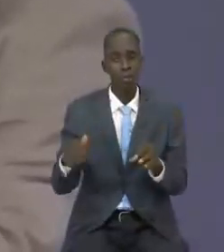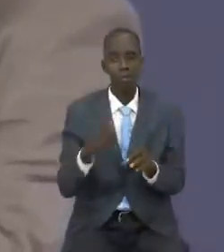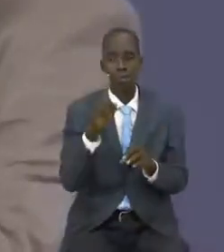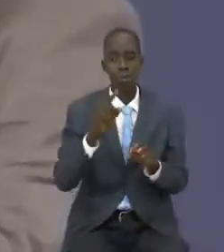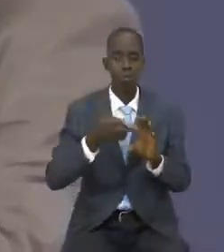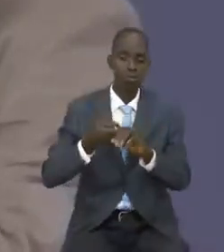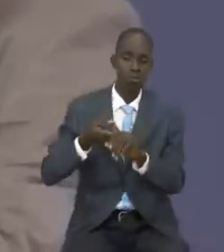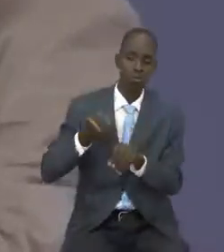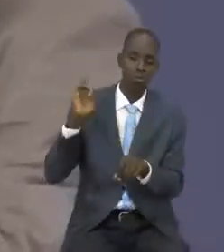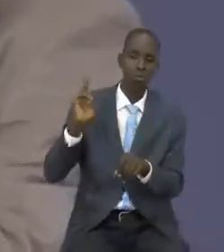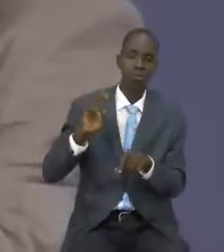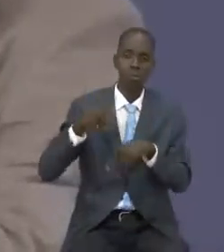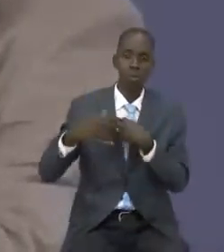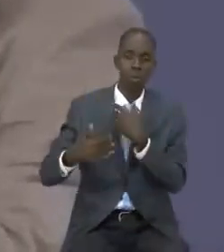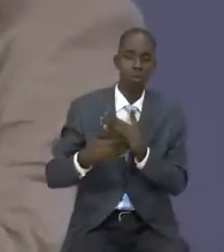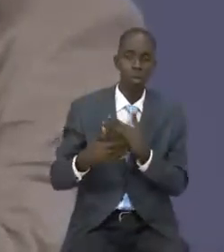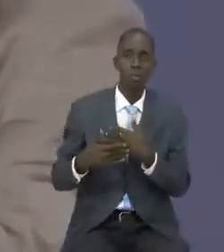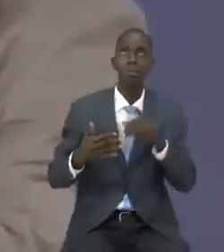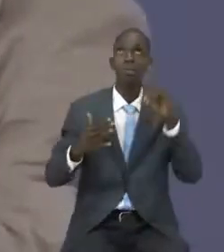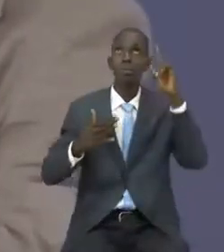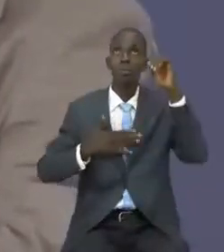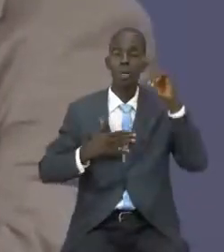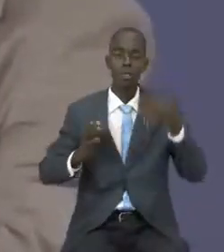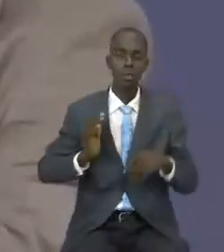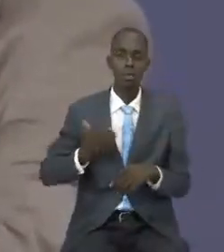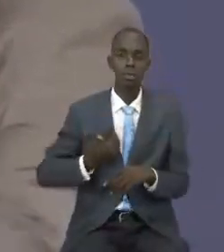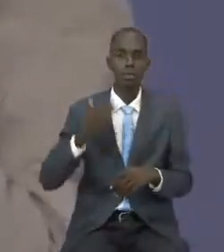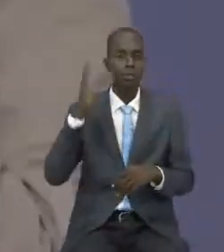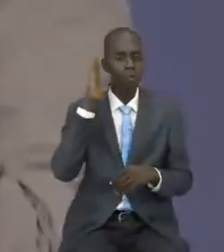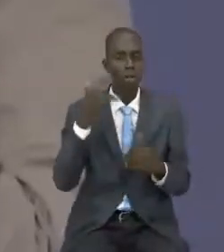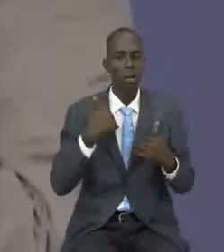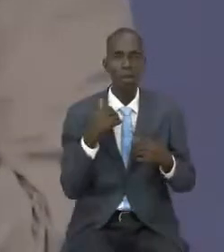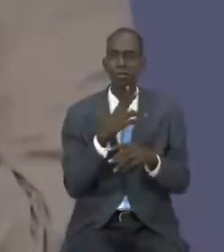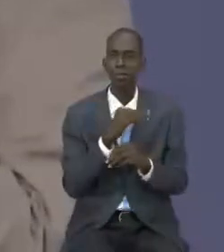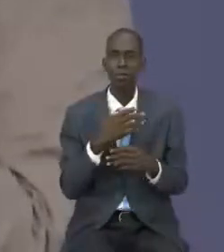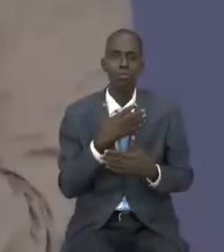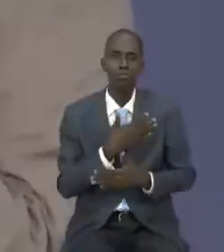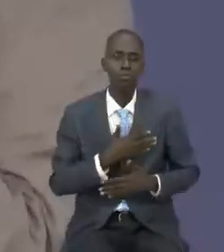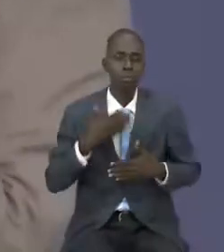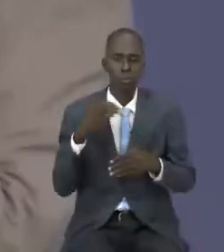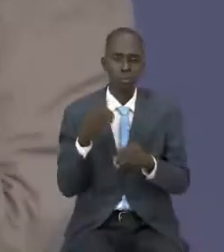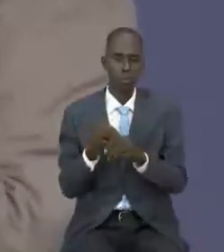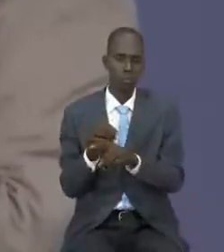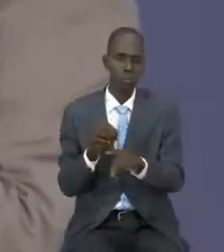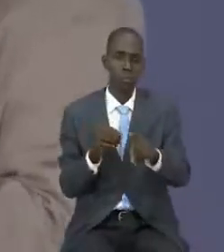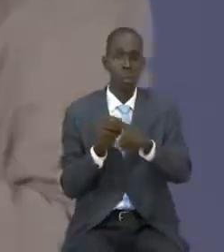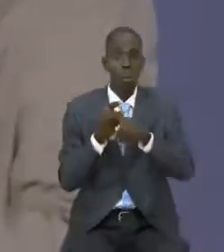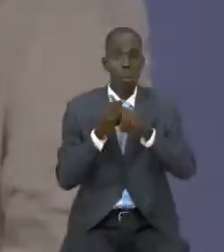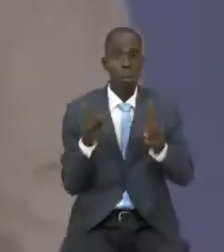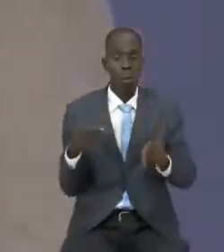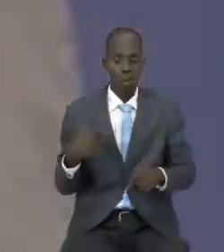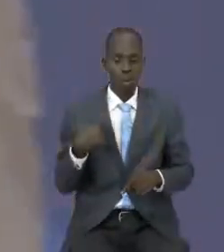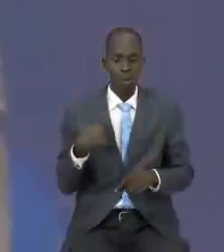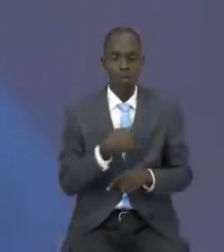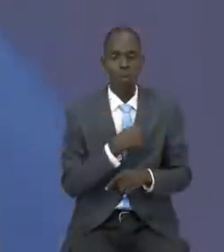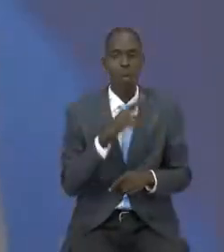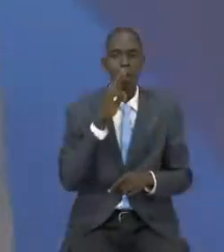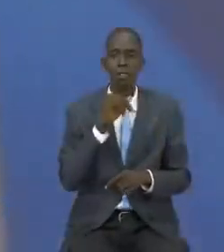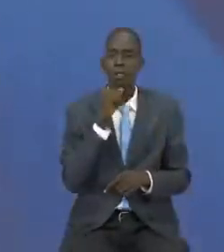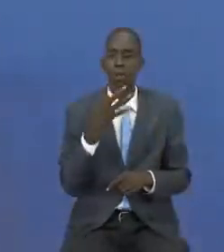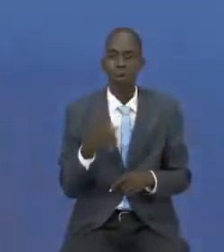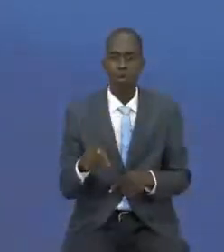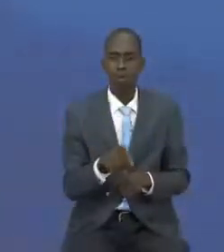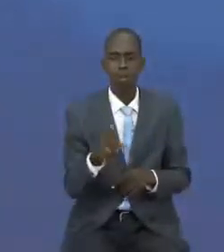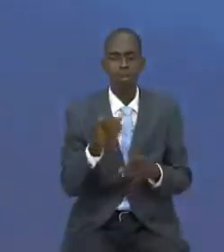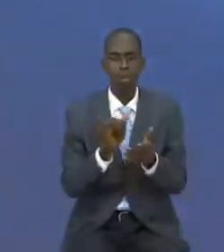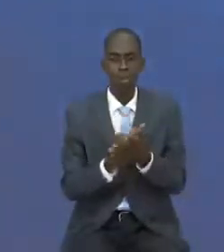my soul shall have no pleasure in him. But we are not of them that draw back